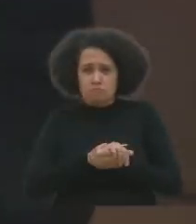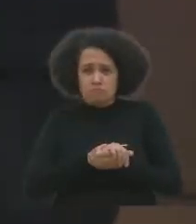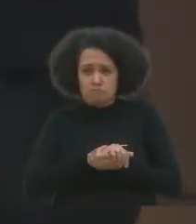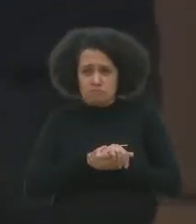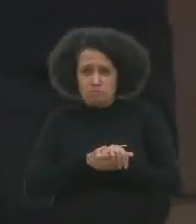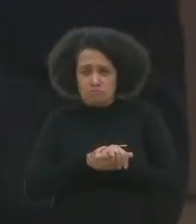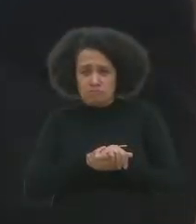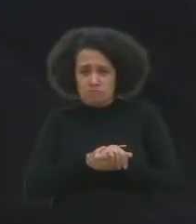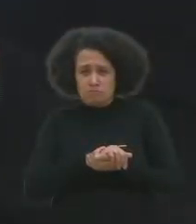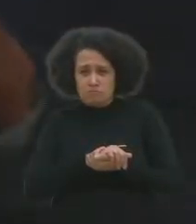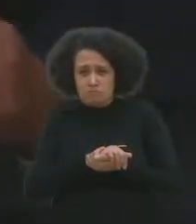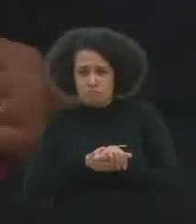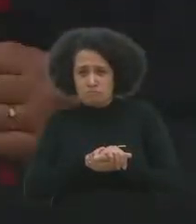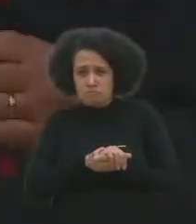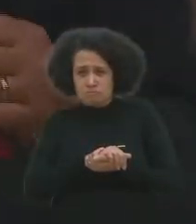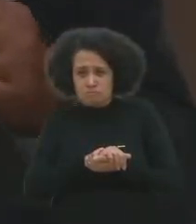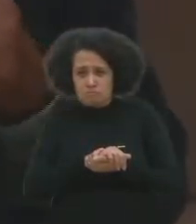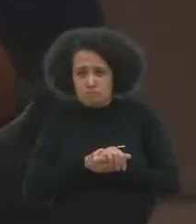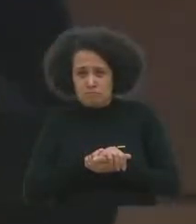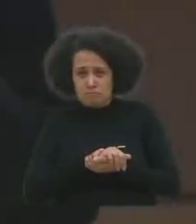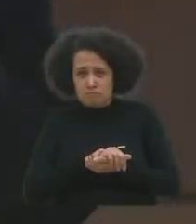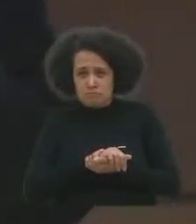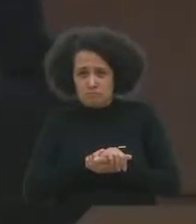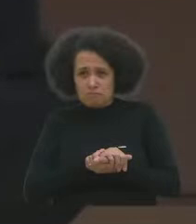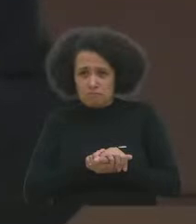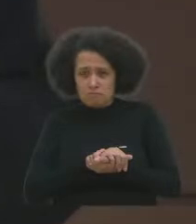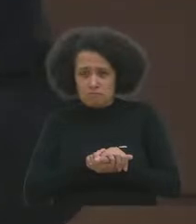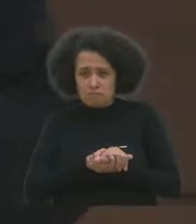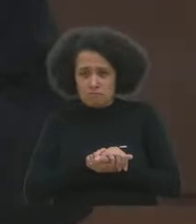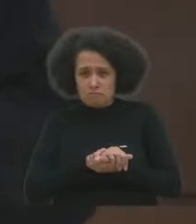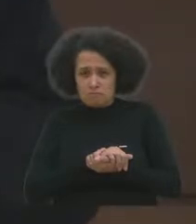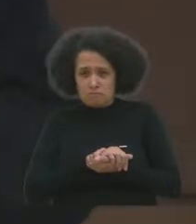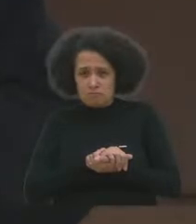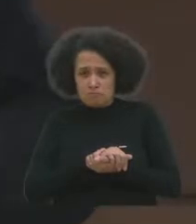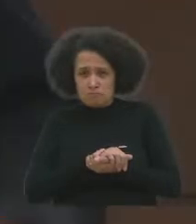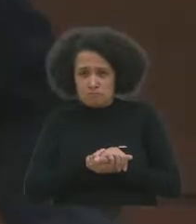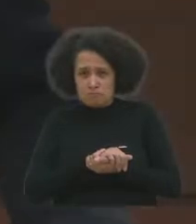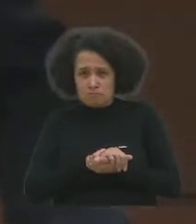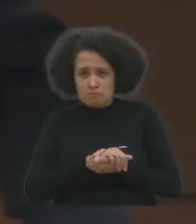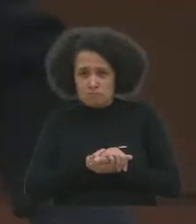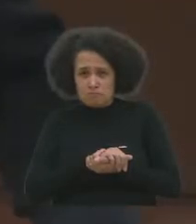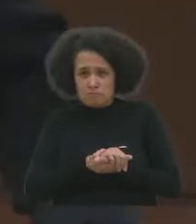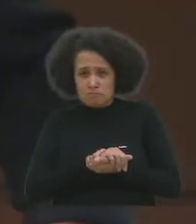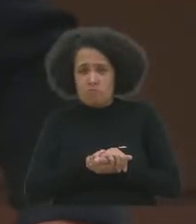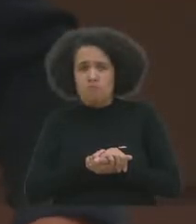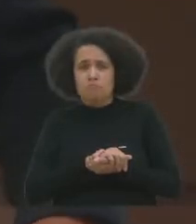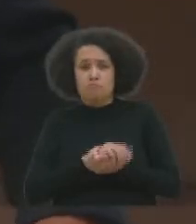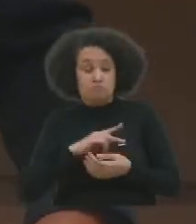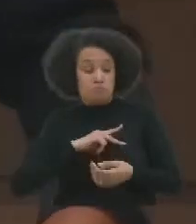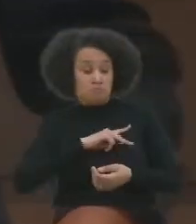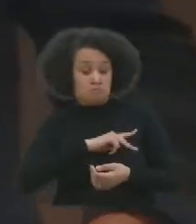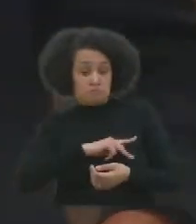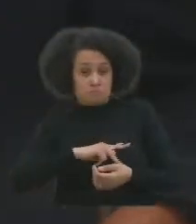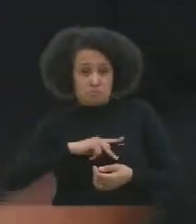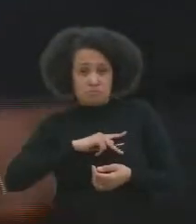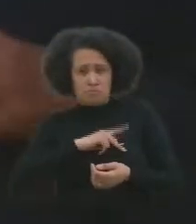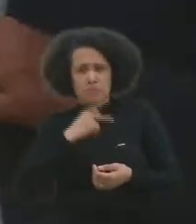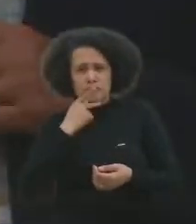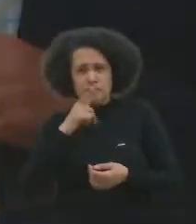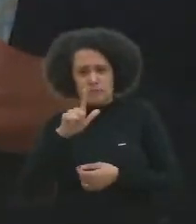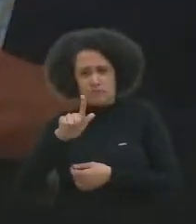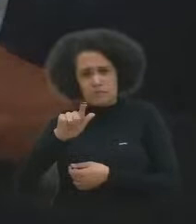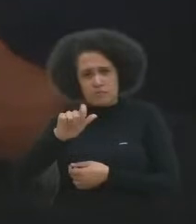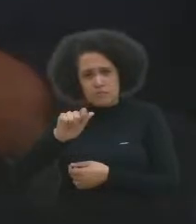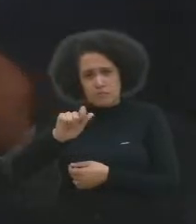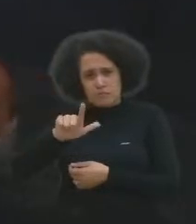the flesh wars against the spirit and the spirit wars against the flesh. O apóstolo Paulo diz em Gálatas